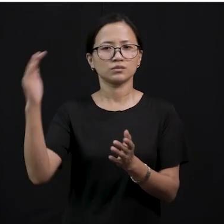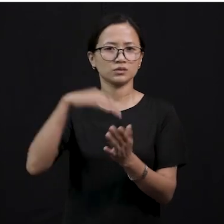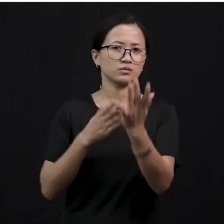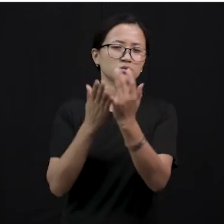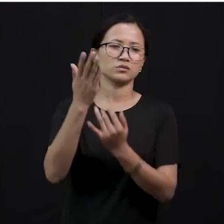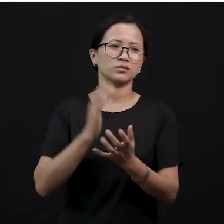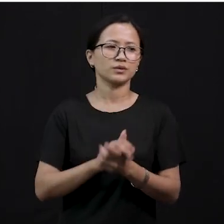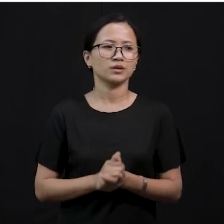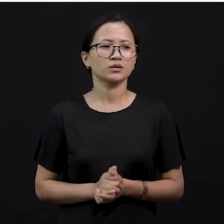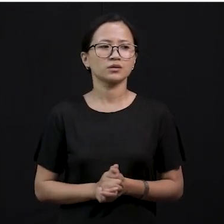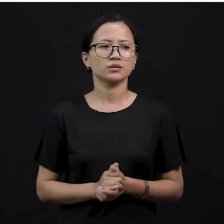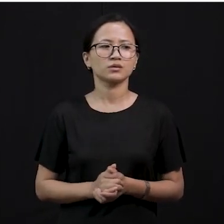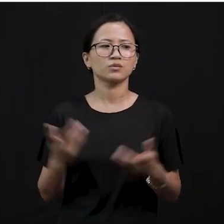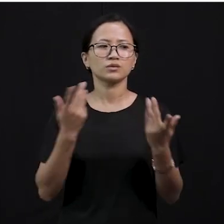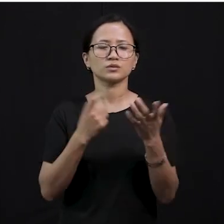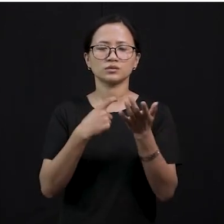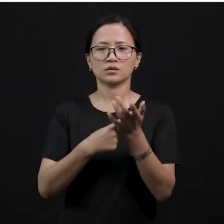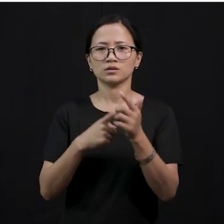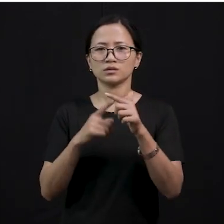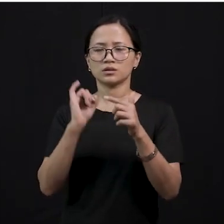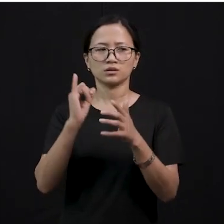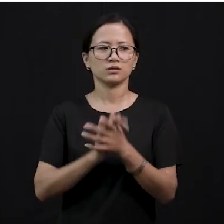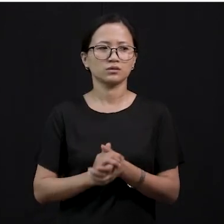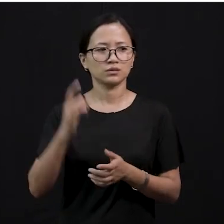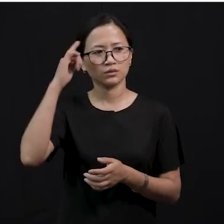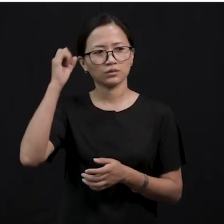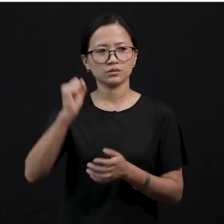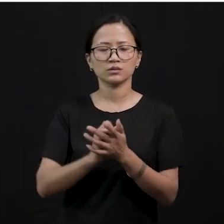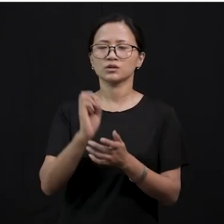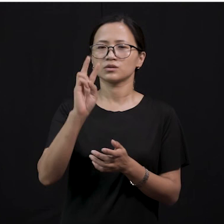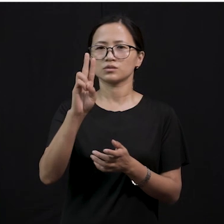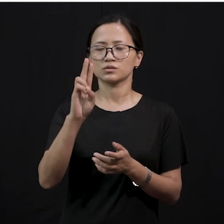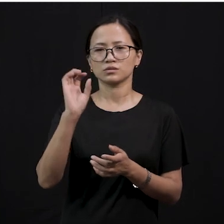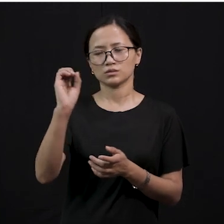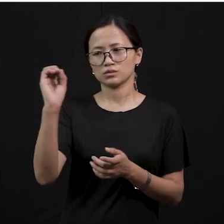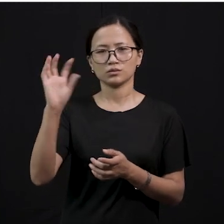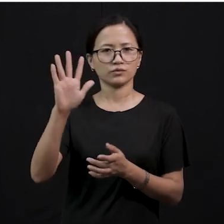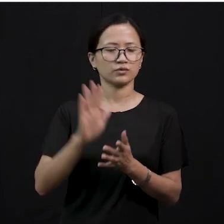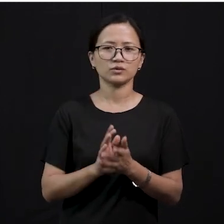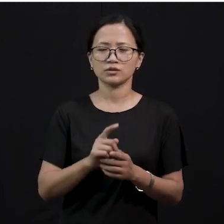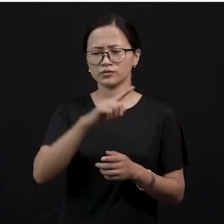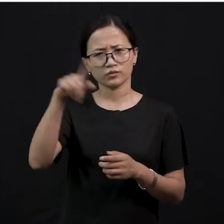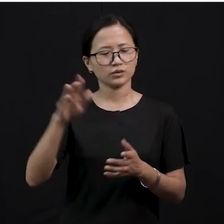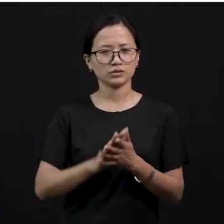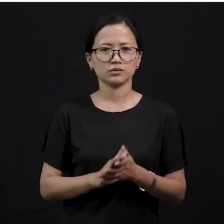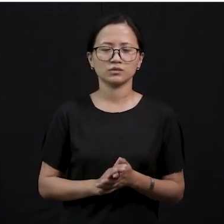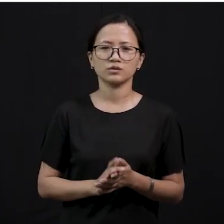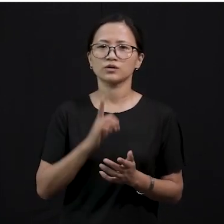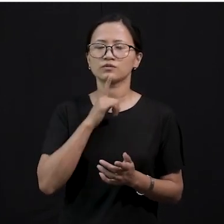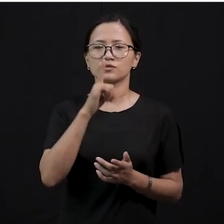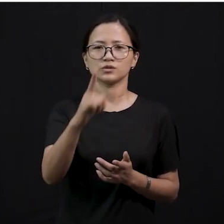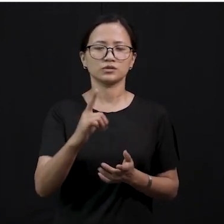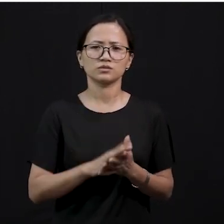that's your media. Now RTI Act of 2005, remember that is your right to information. You just have to file and get